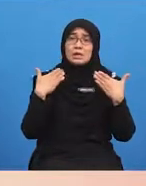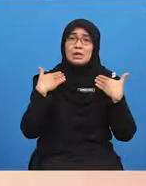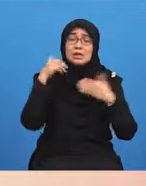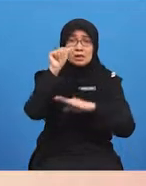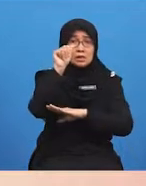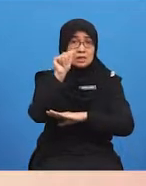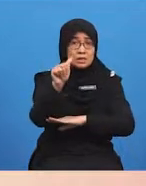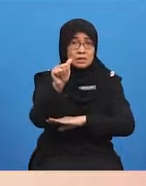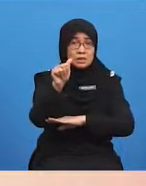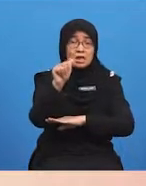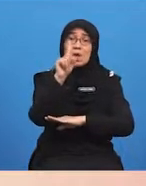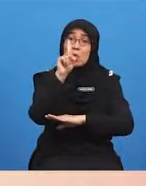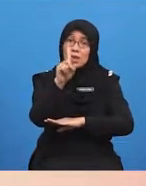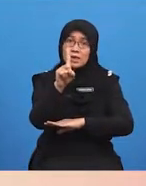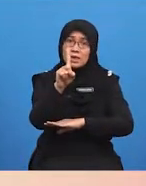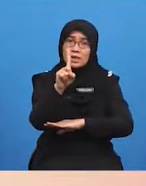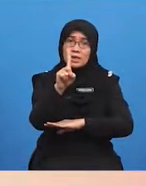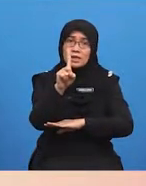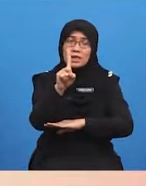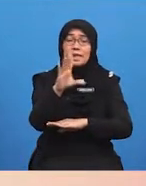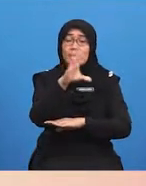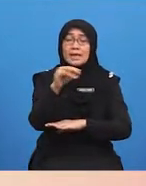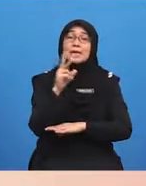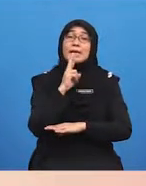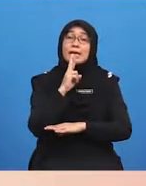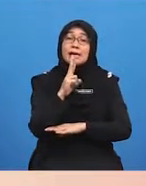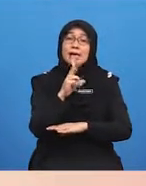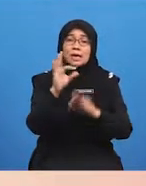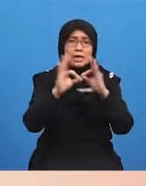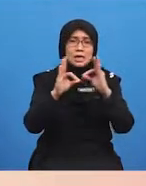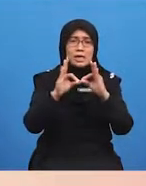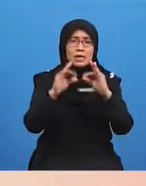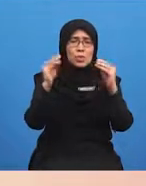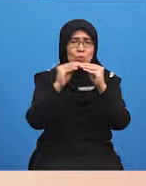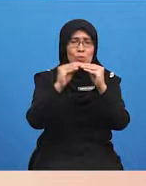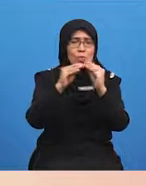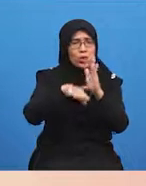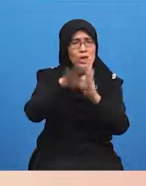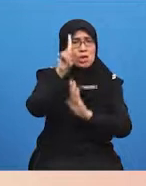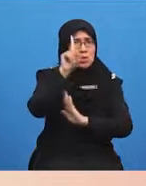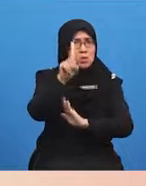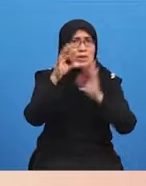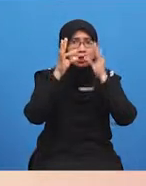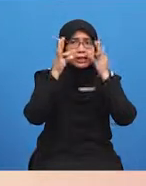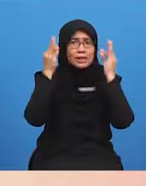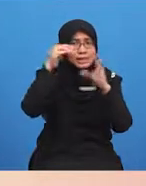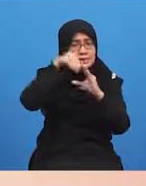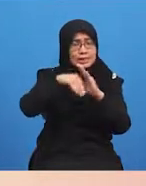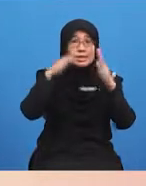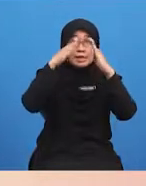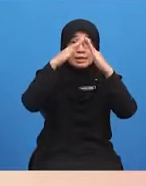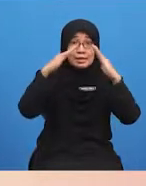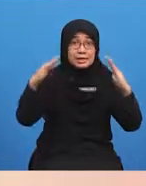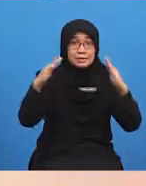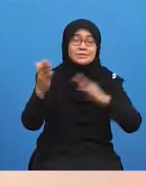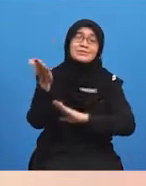and are if there is more than one cat in the house. All